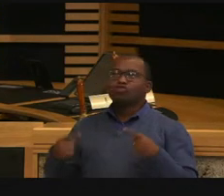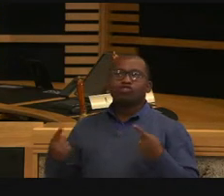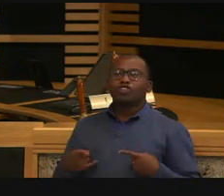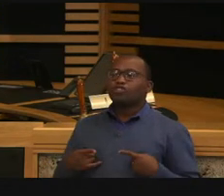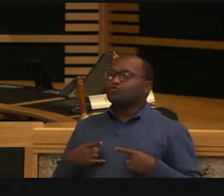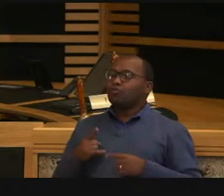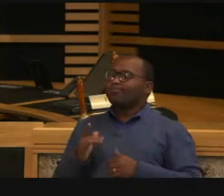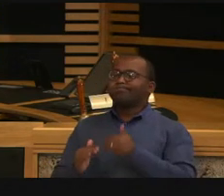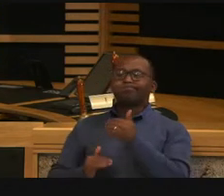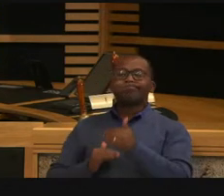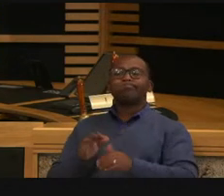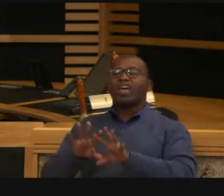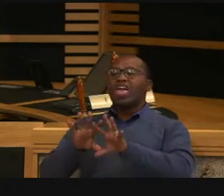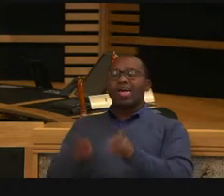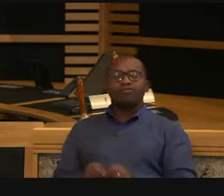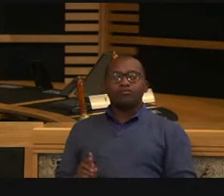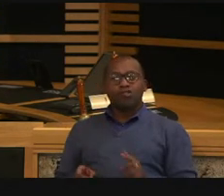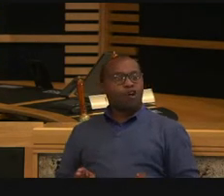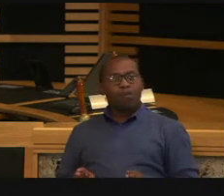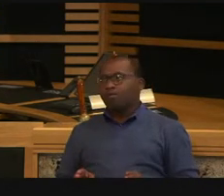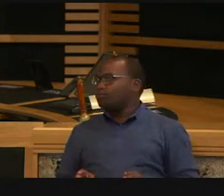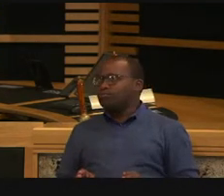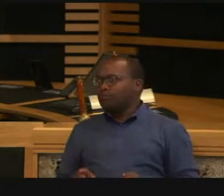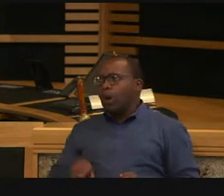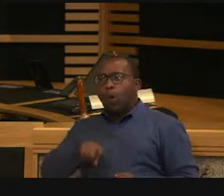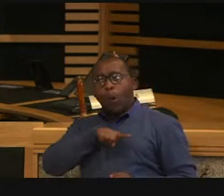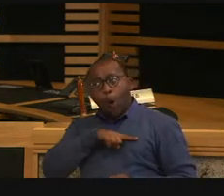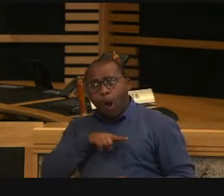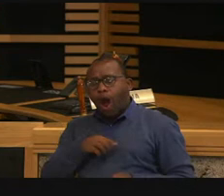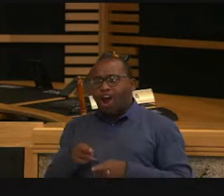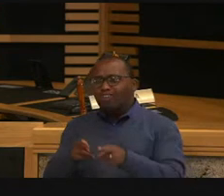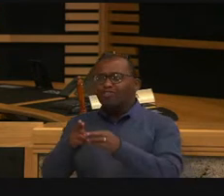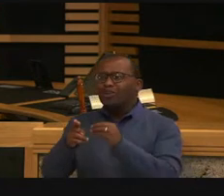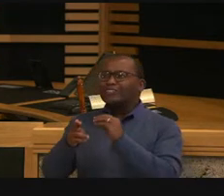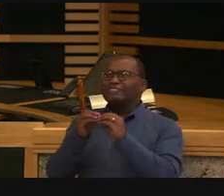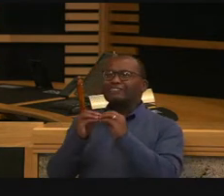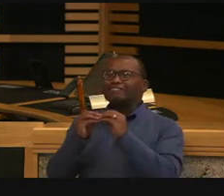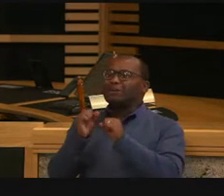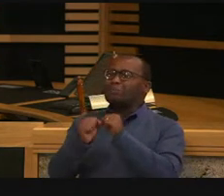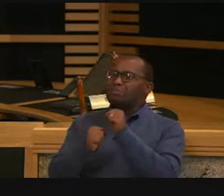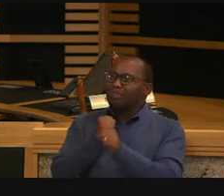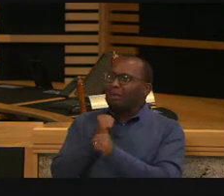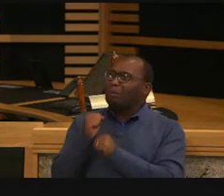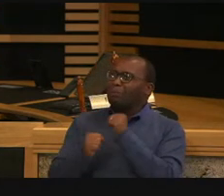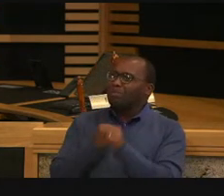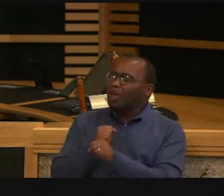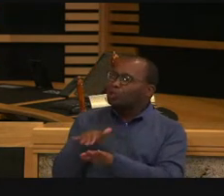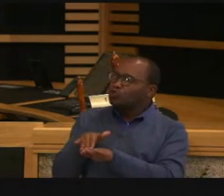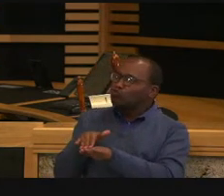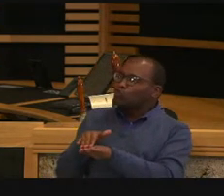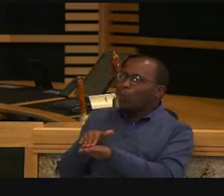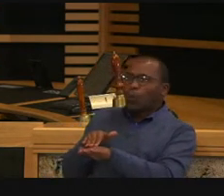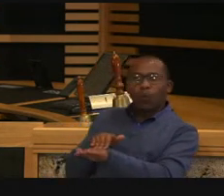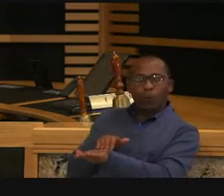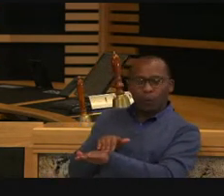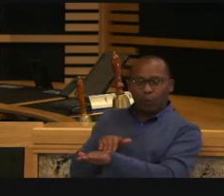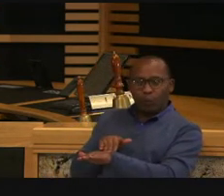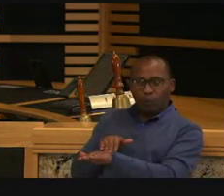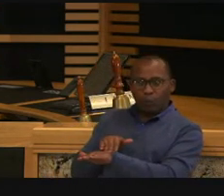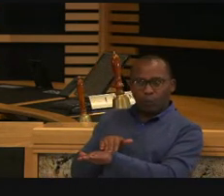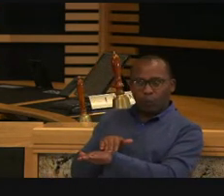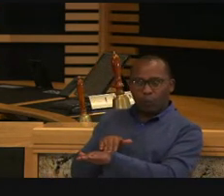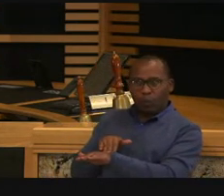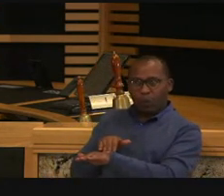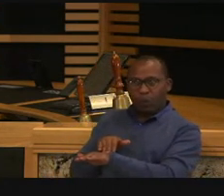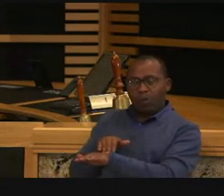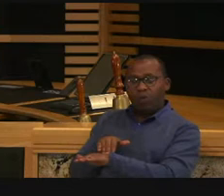being finished year after year. Our people are faced with stop and go in the same roads and more